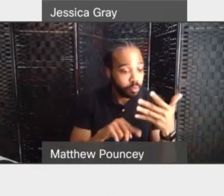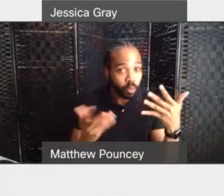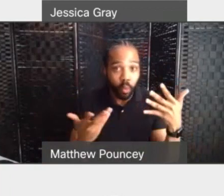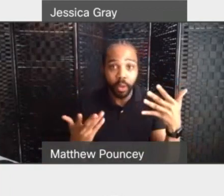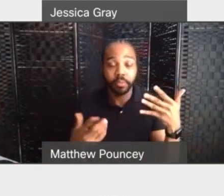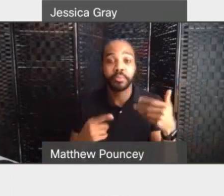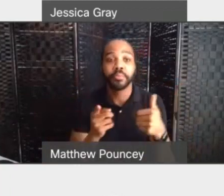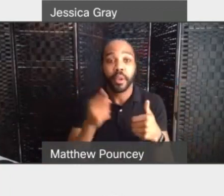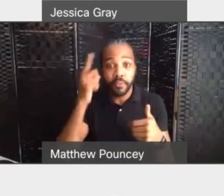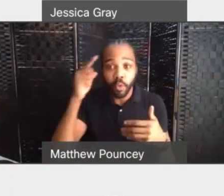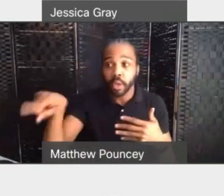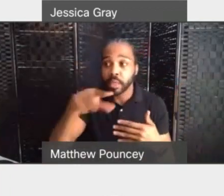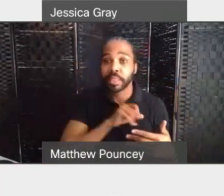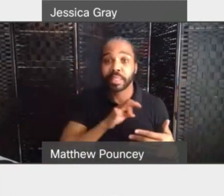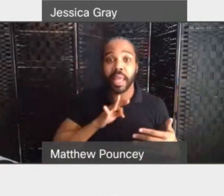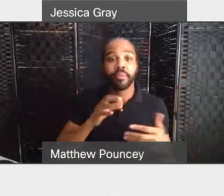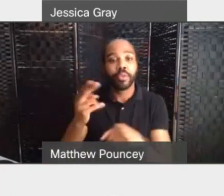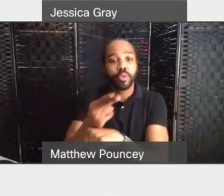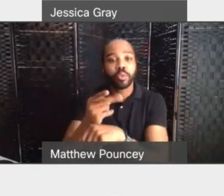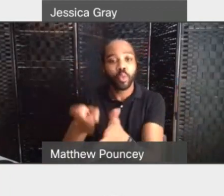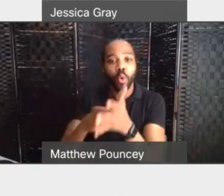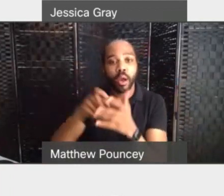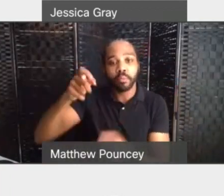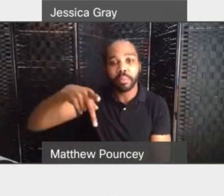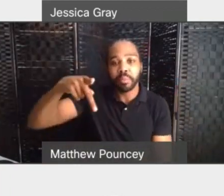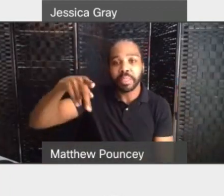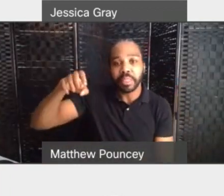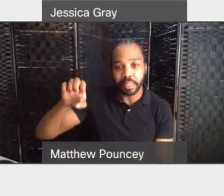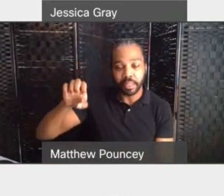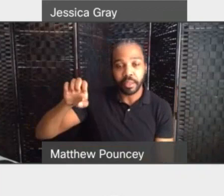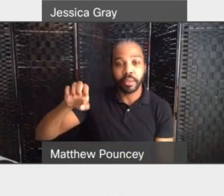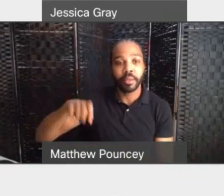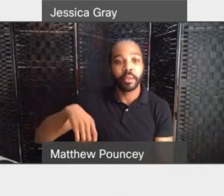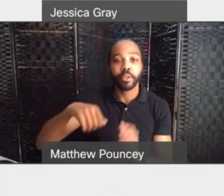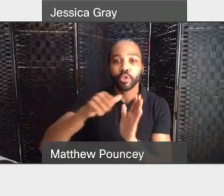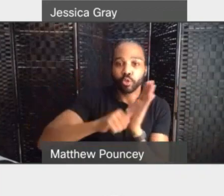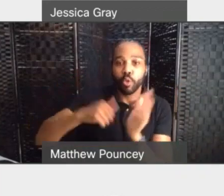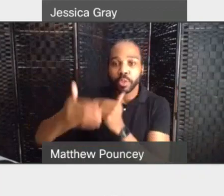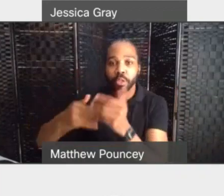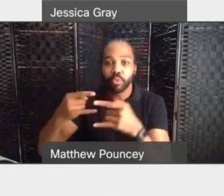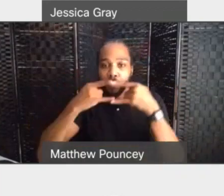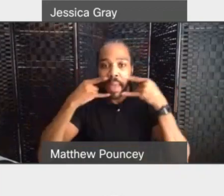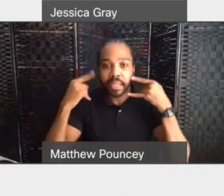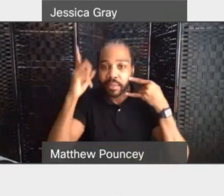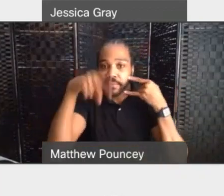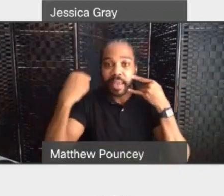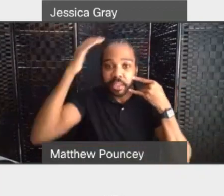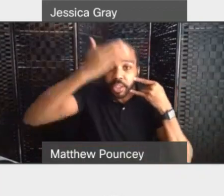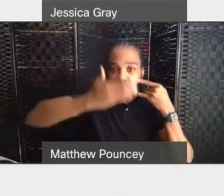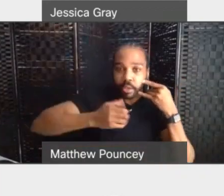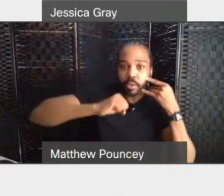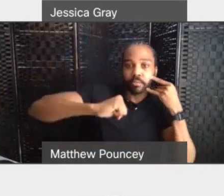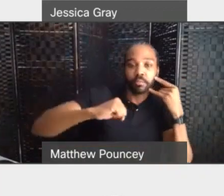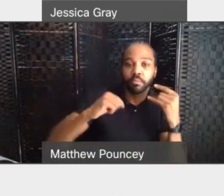for the staff using the required PPE, surgical or procedure masks, face shields. It's,